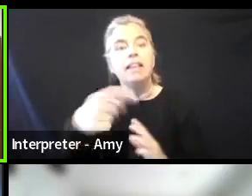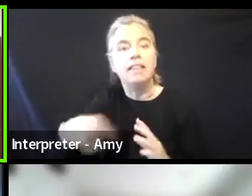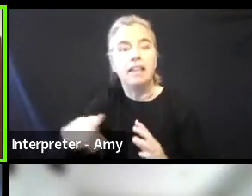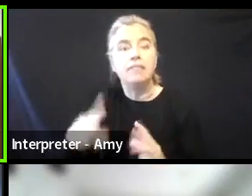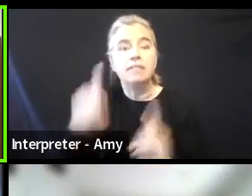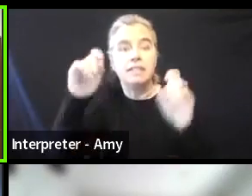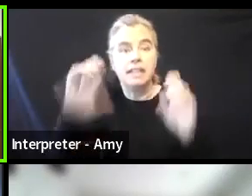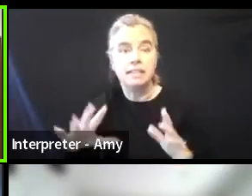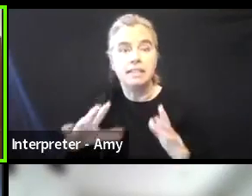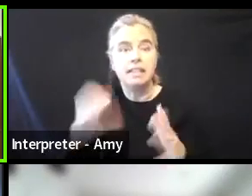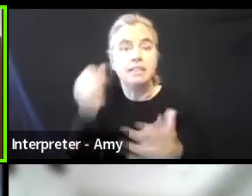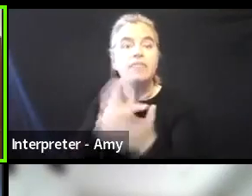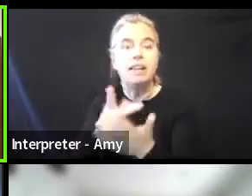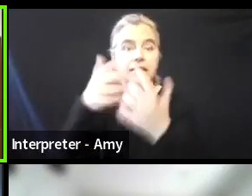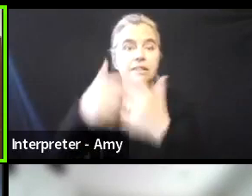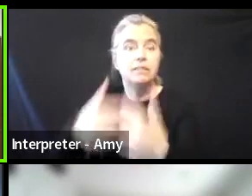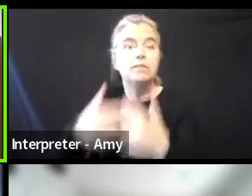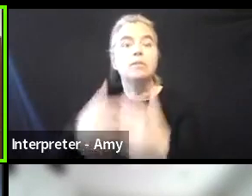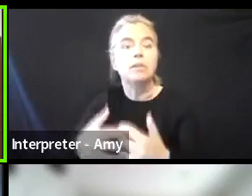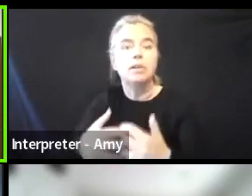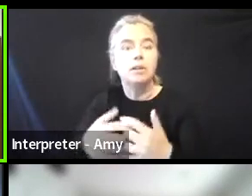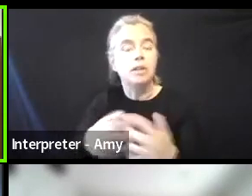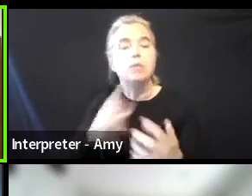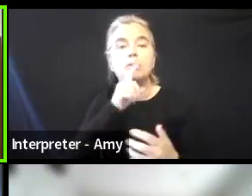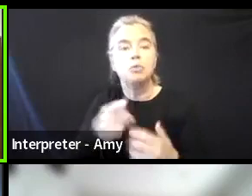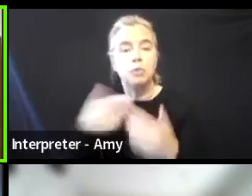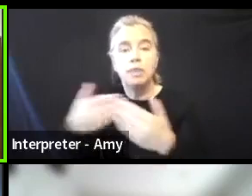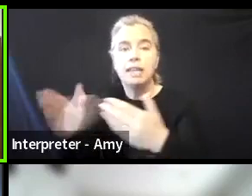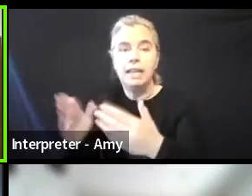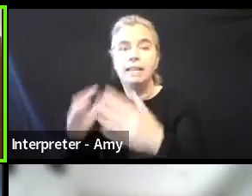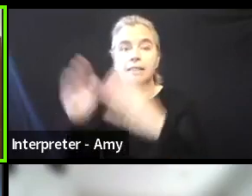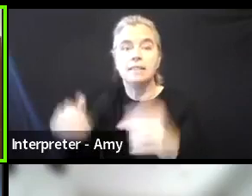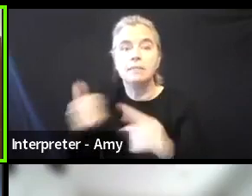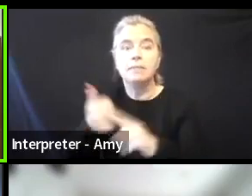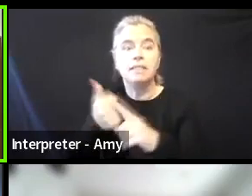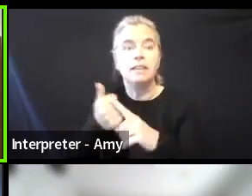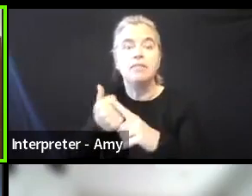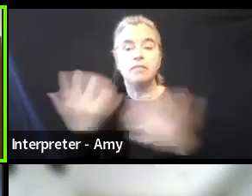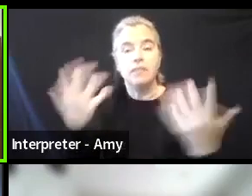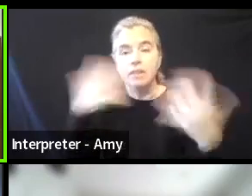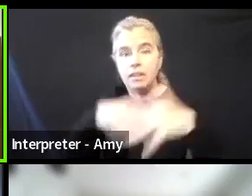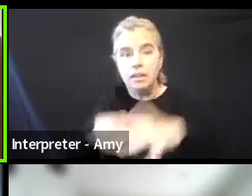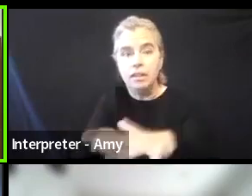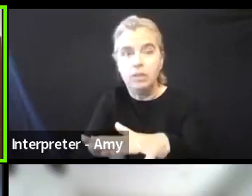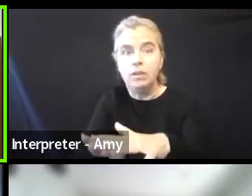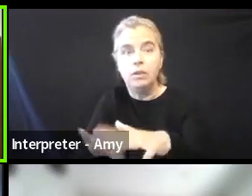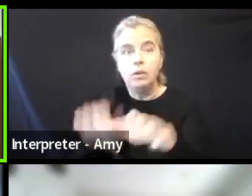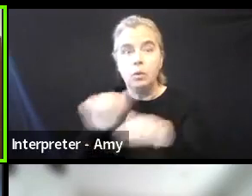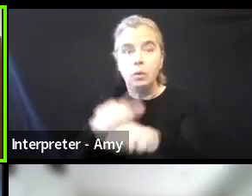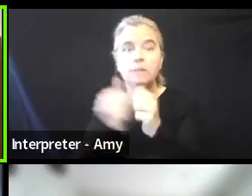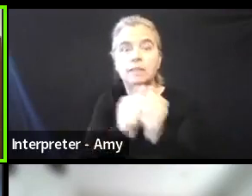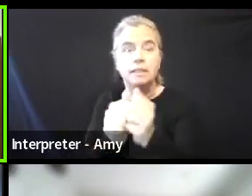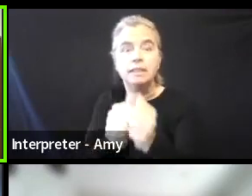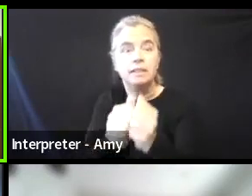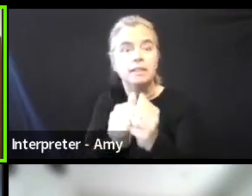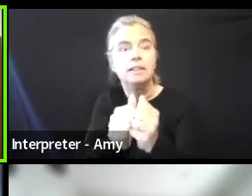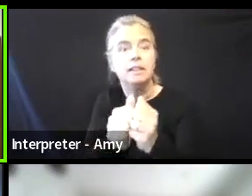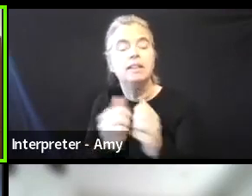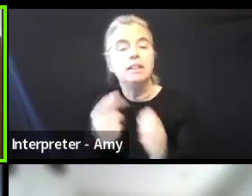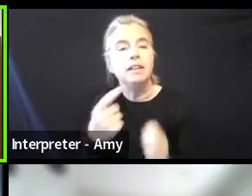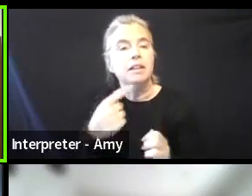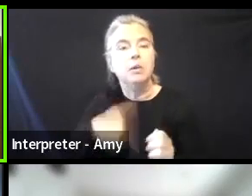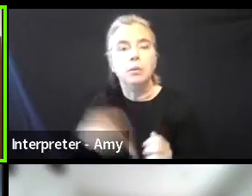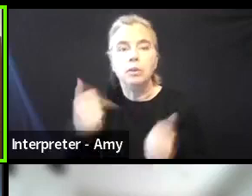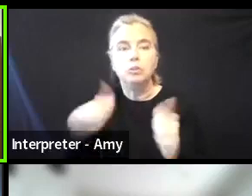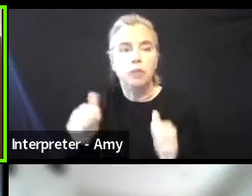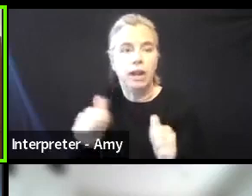validator to ensure that we'll integrate with the gating system. We are doing everything we can to dot our I's and cross our